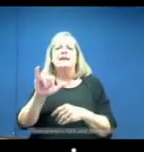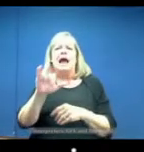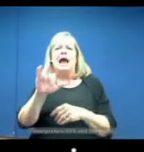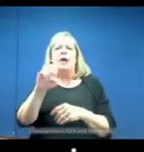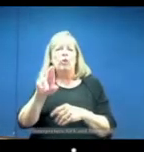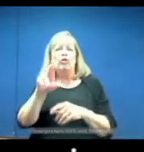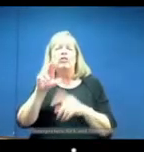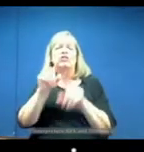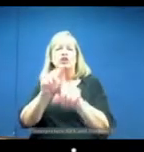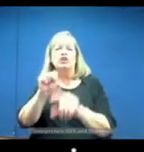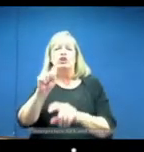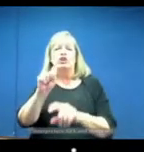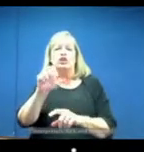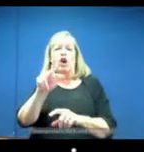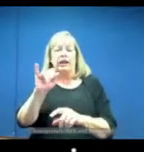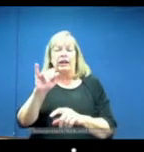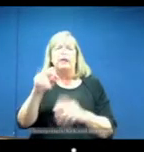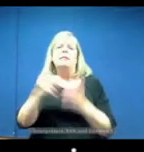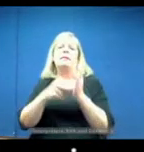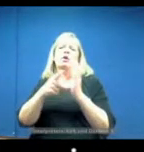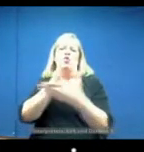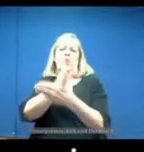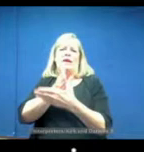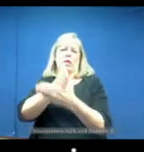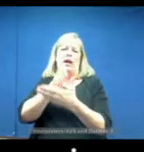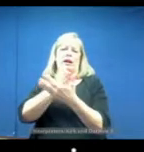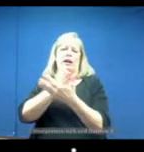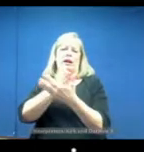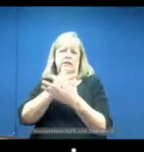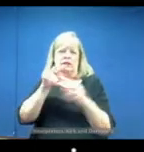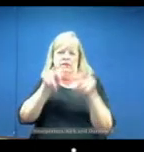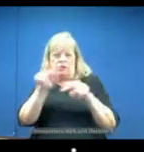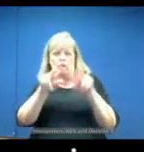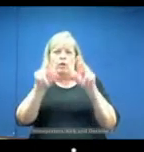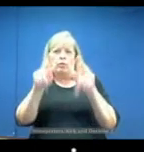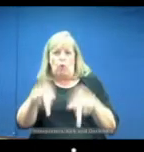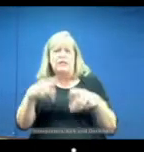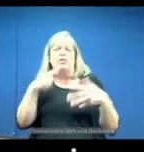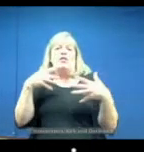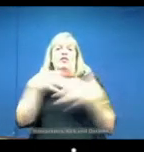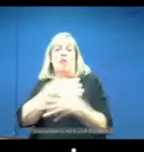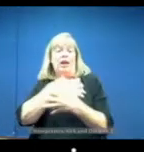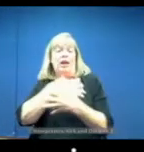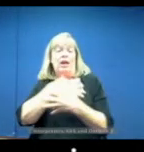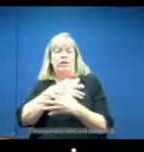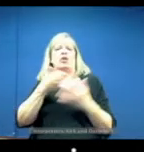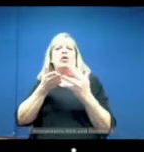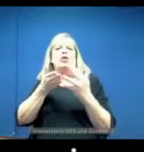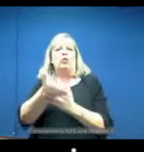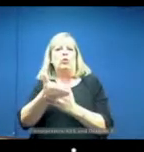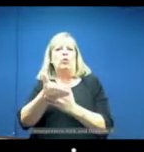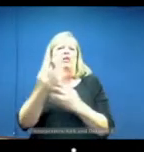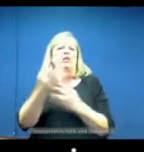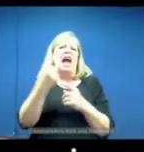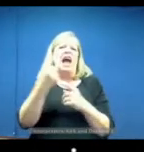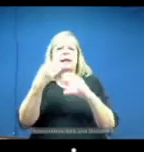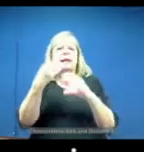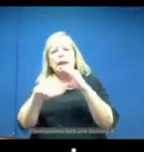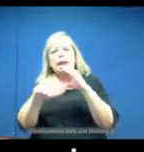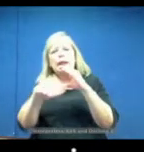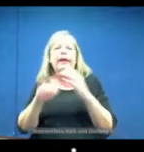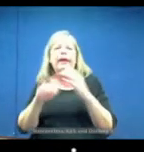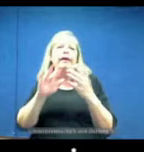when you're harassing someone and they are frightened, and you're doing it via electronic mail or the internet